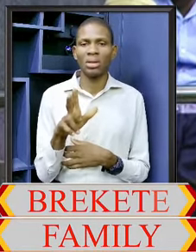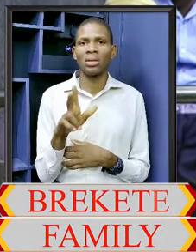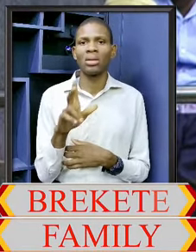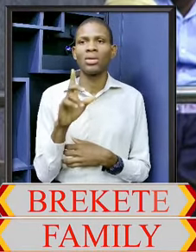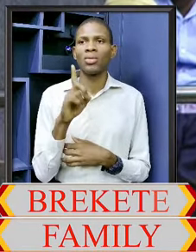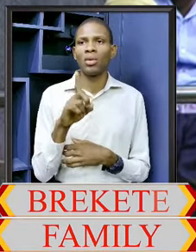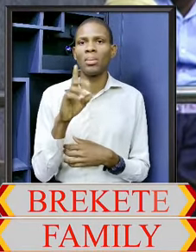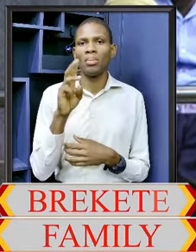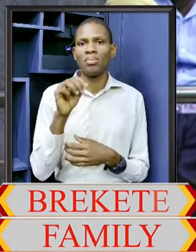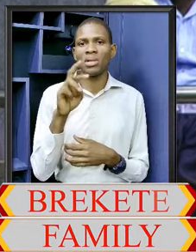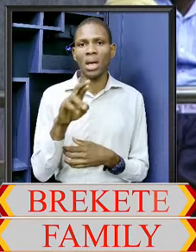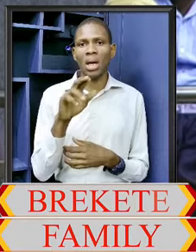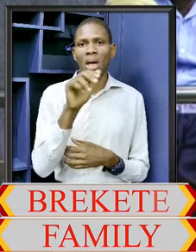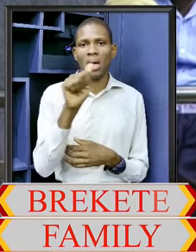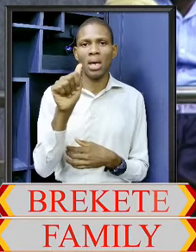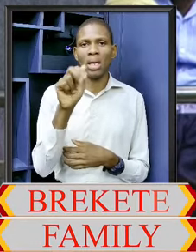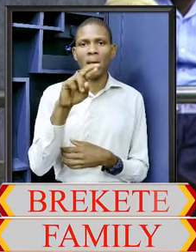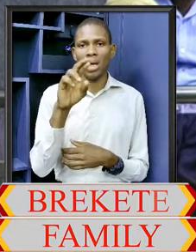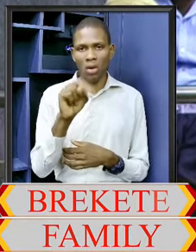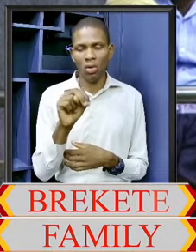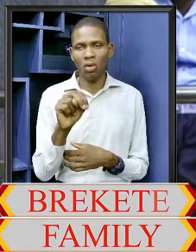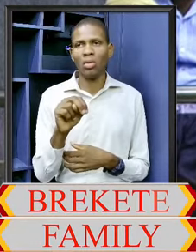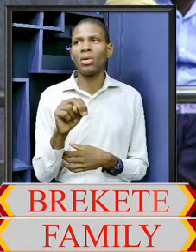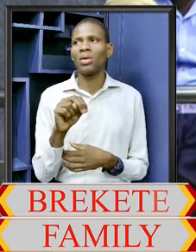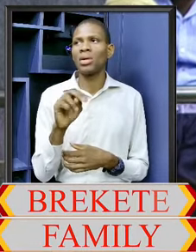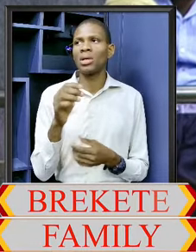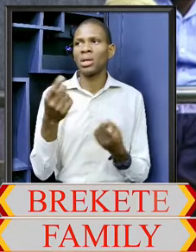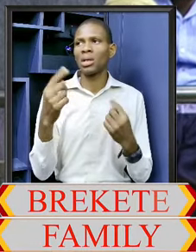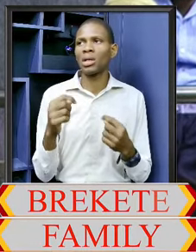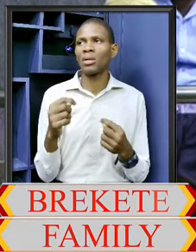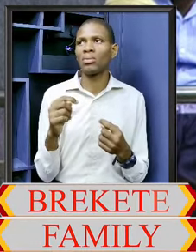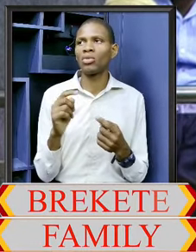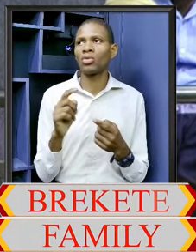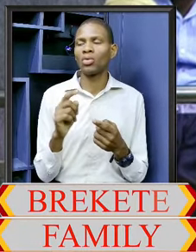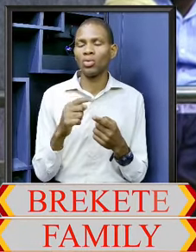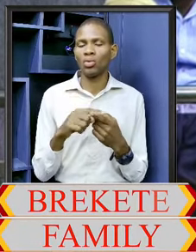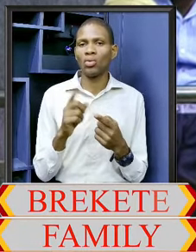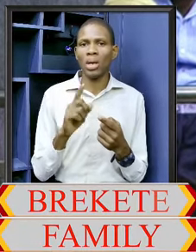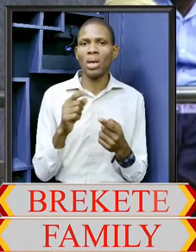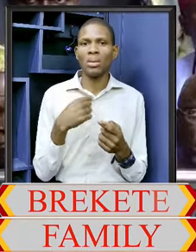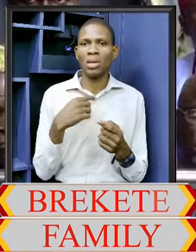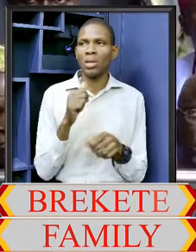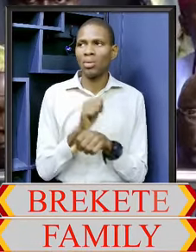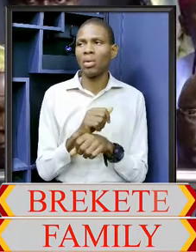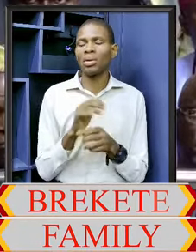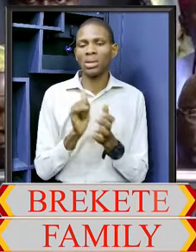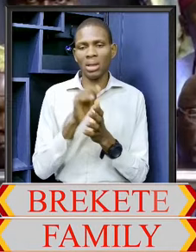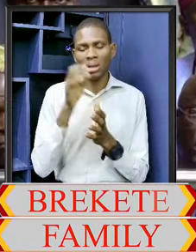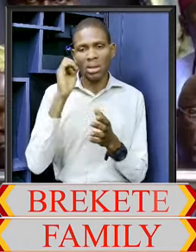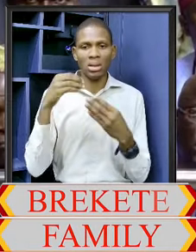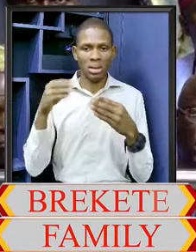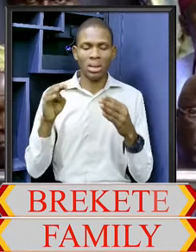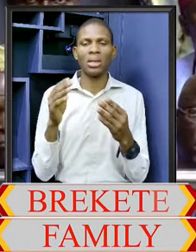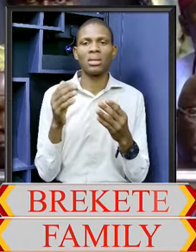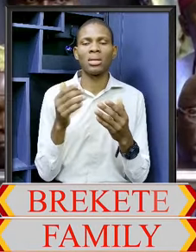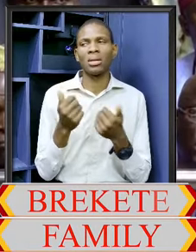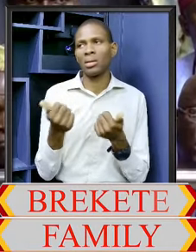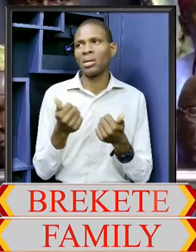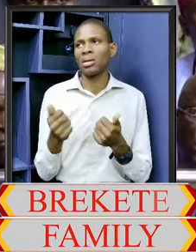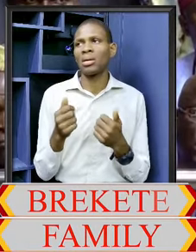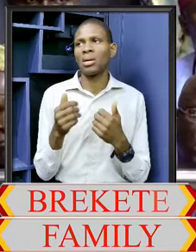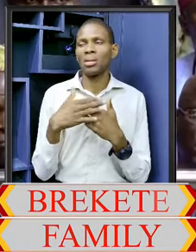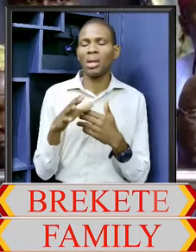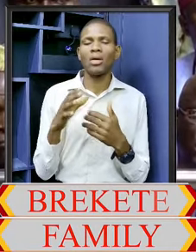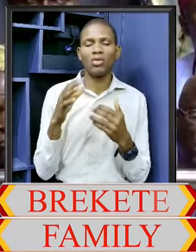February 2023. So one Mr. Aaron Abodje, so he came to where I was working. So he say he's a car dealer. So